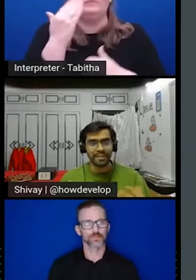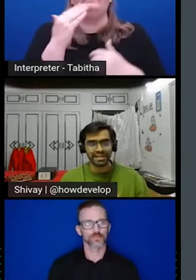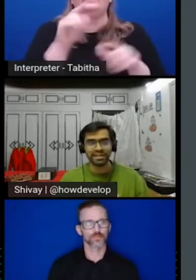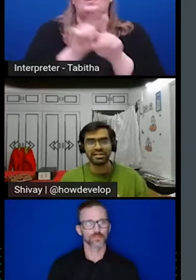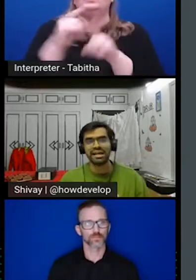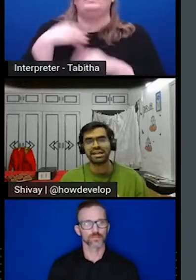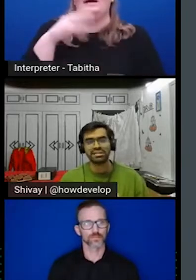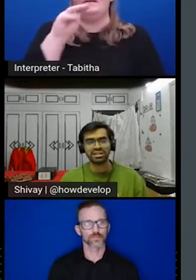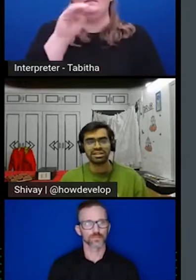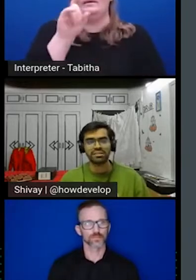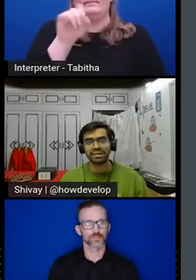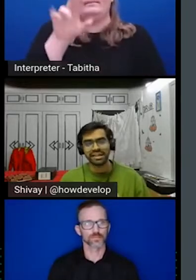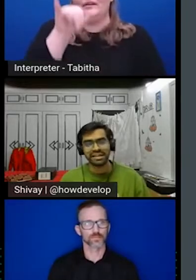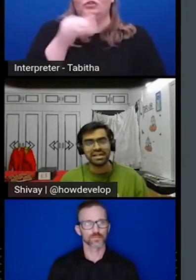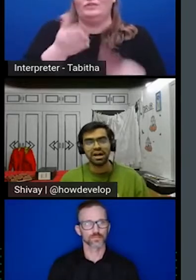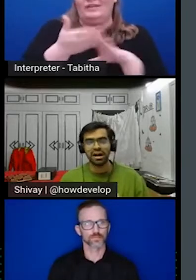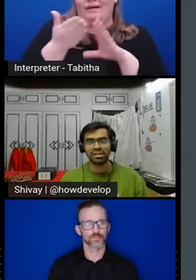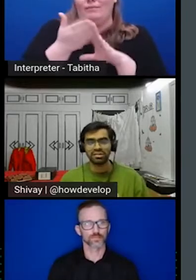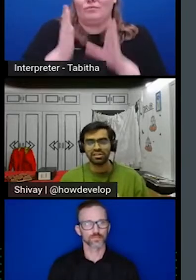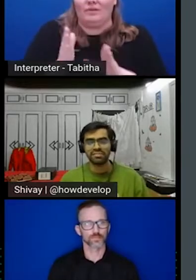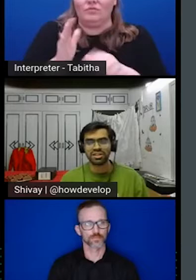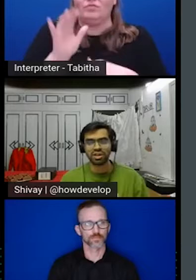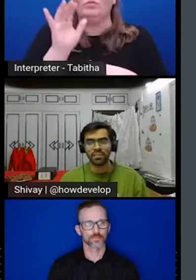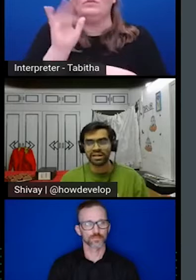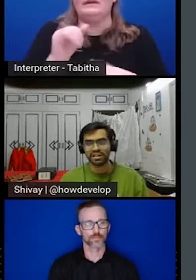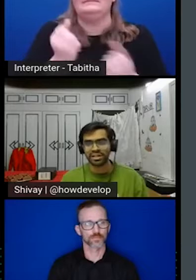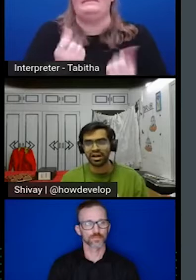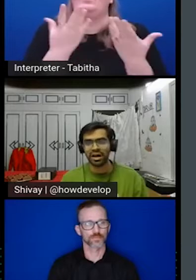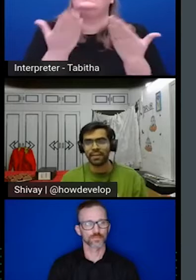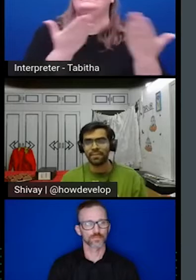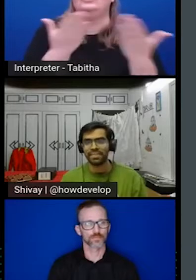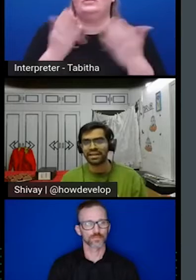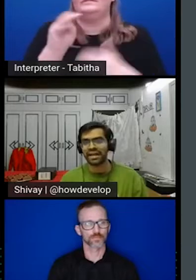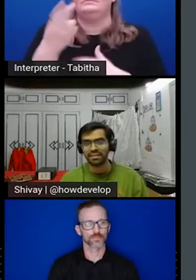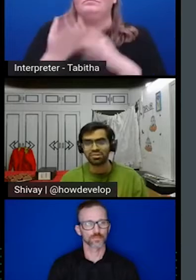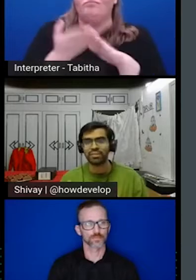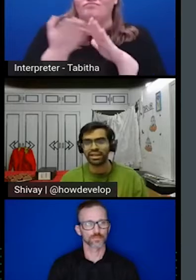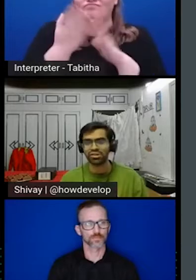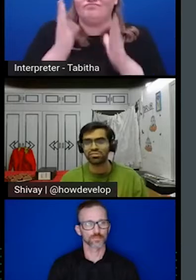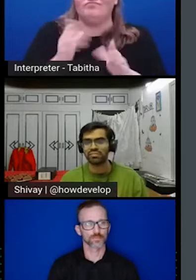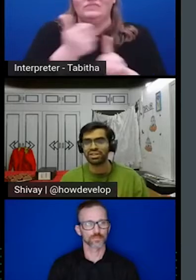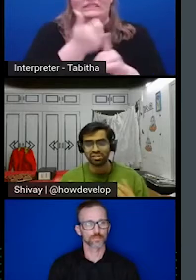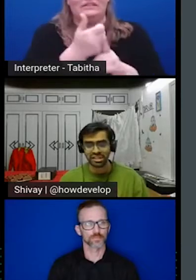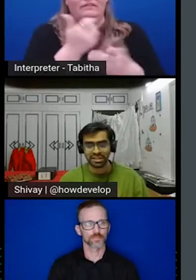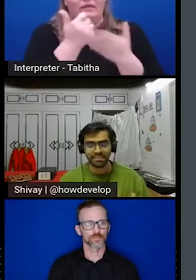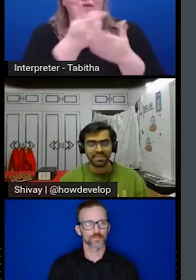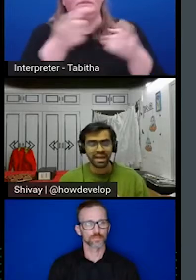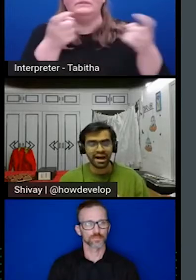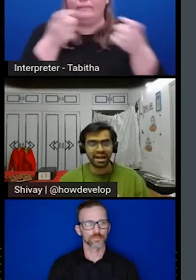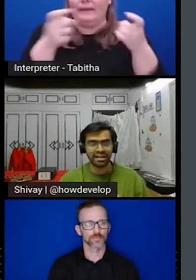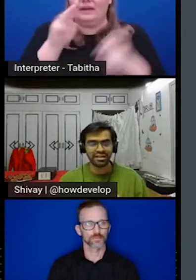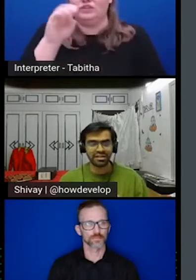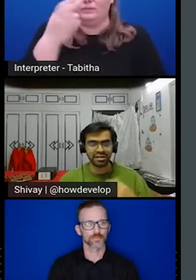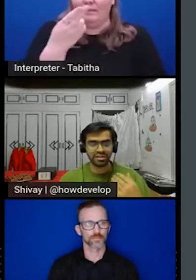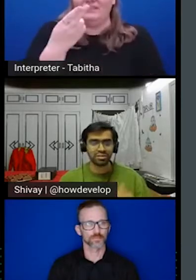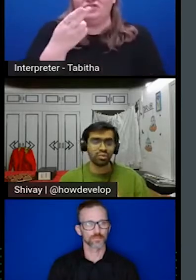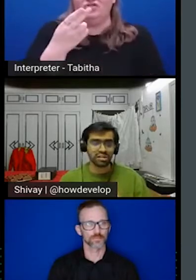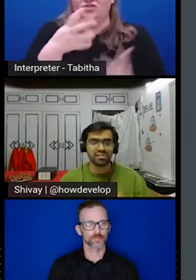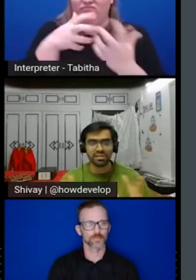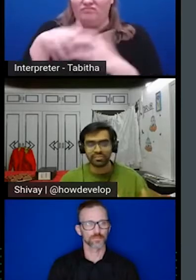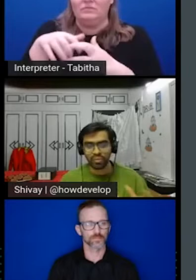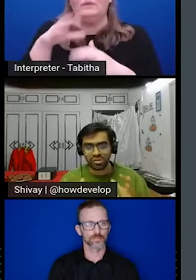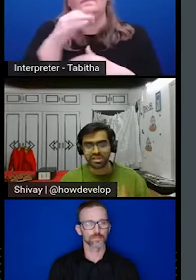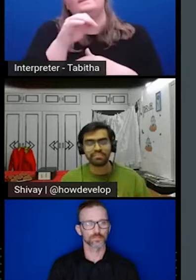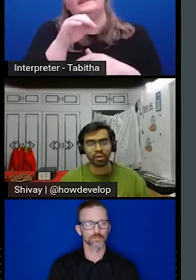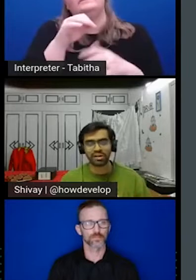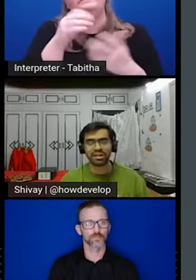Meshery operator that essentially is a multi-service mesh operator that helps to manage mesh sync. And those are some